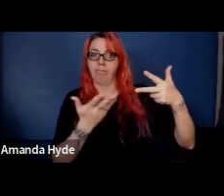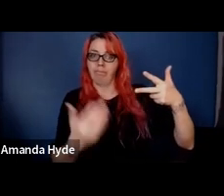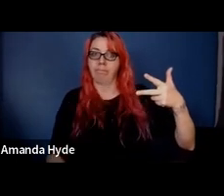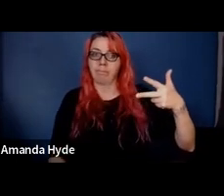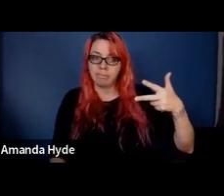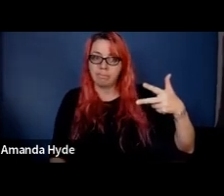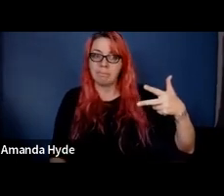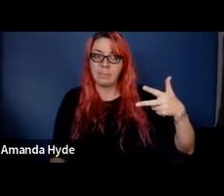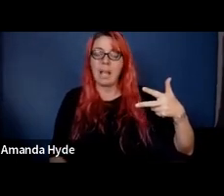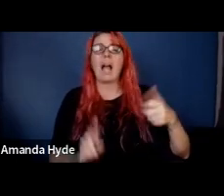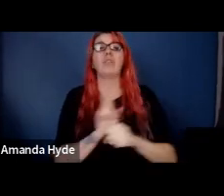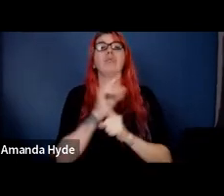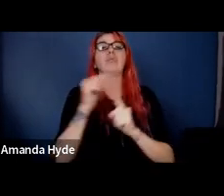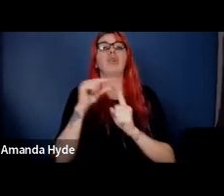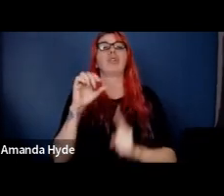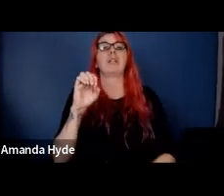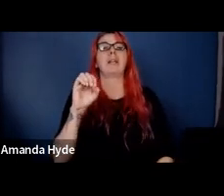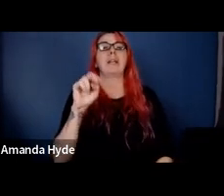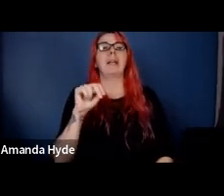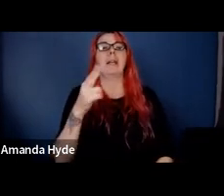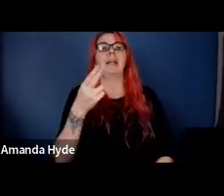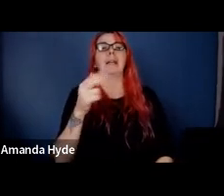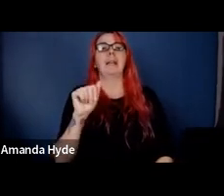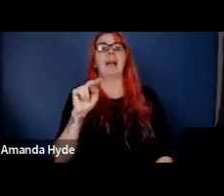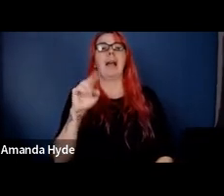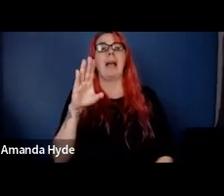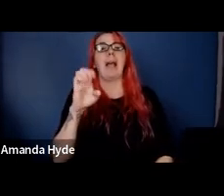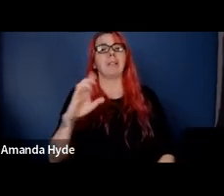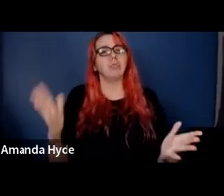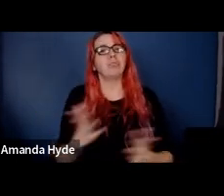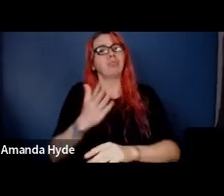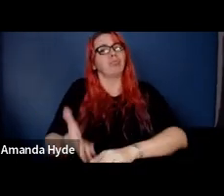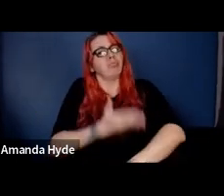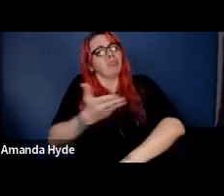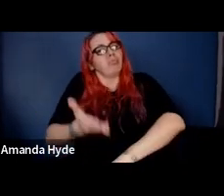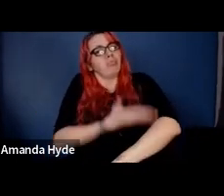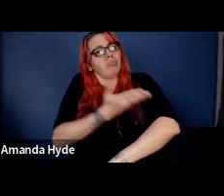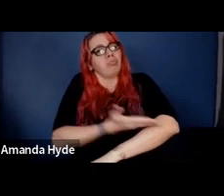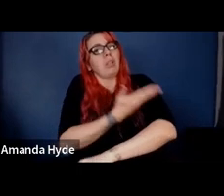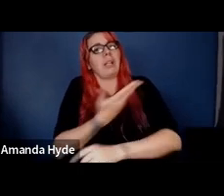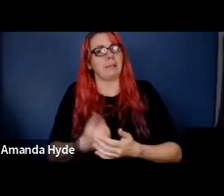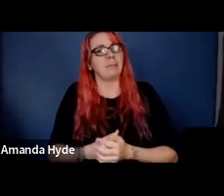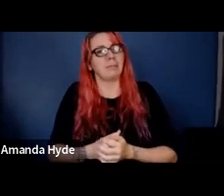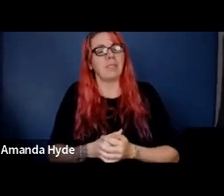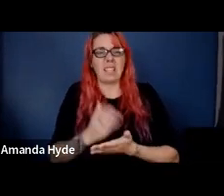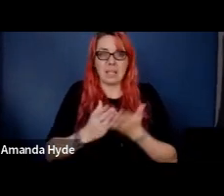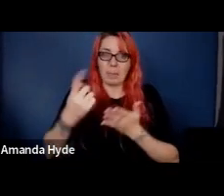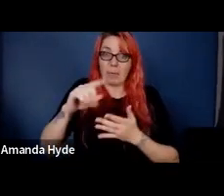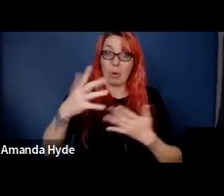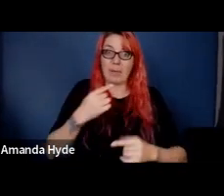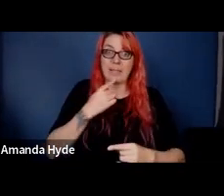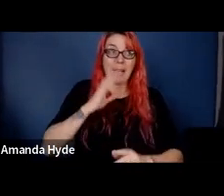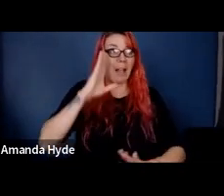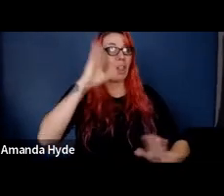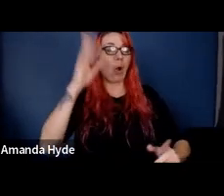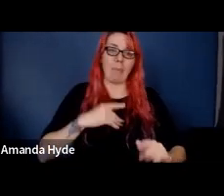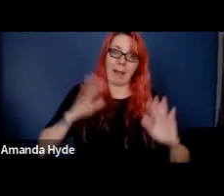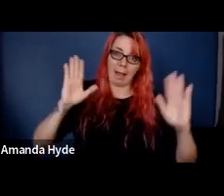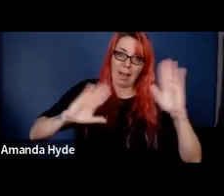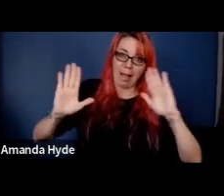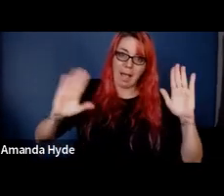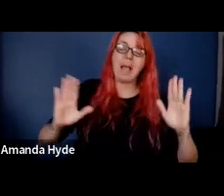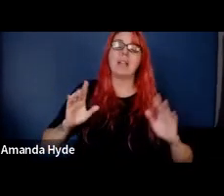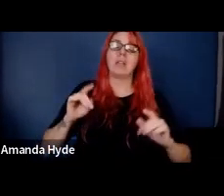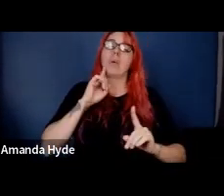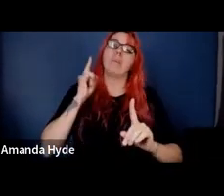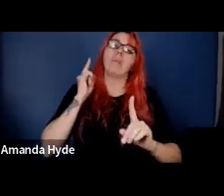many of you have been on this journey for a while. I see some familiar folks who have already said hello to me. So hello. And so really it's